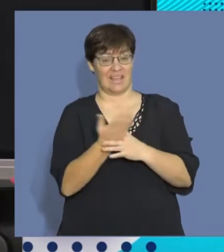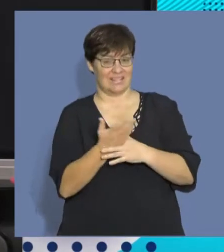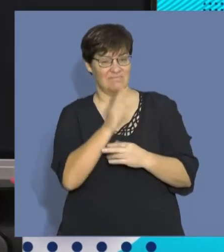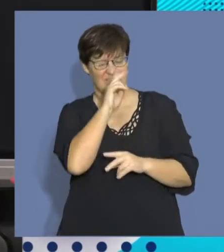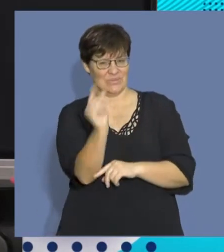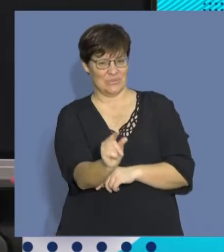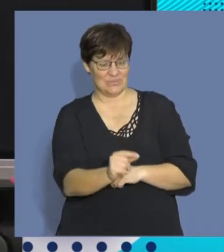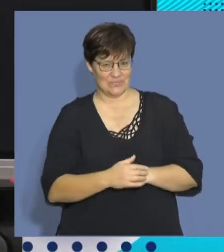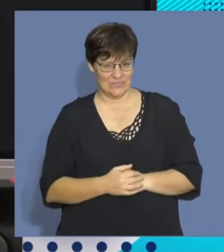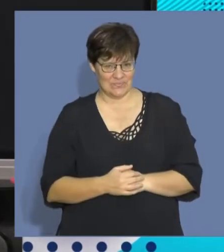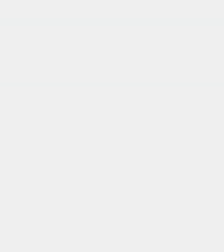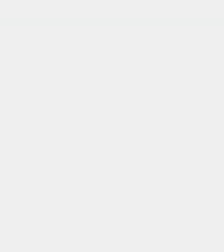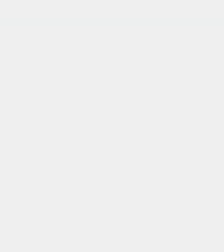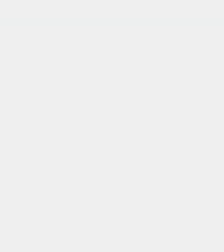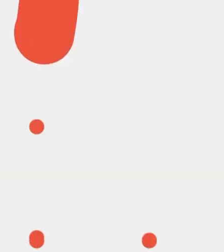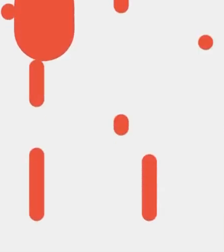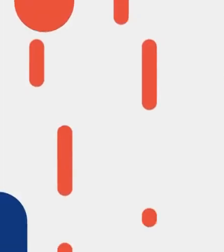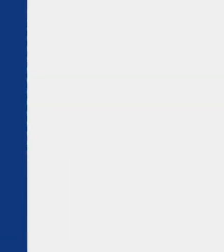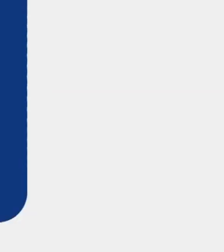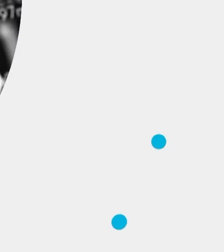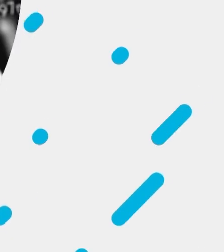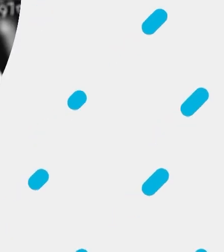we'll see you now.